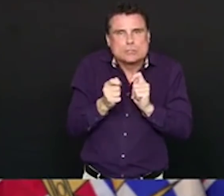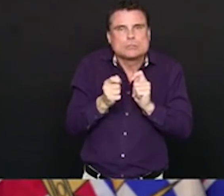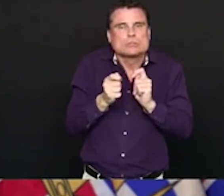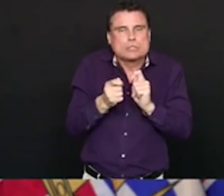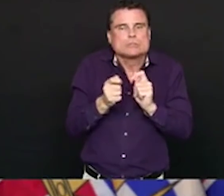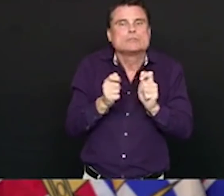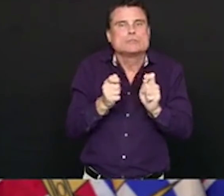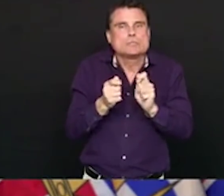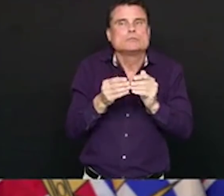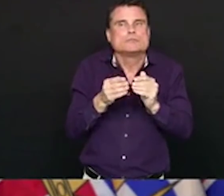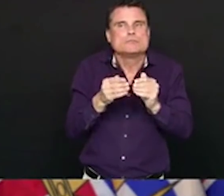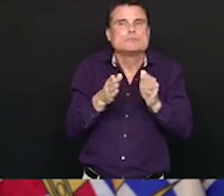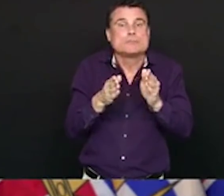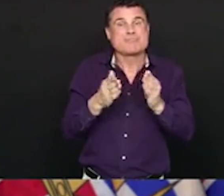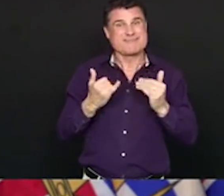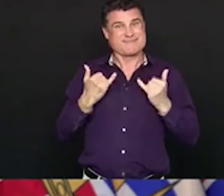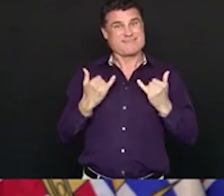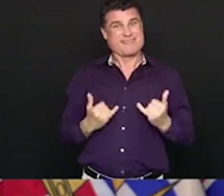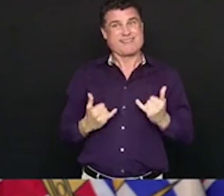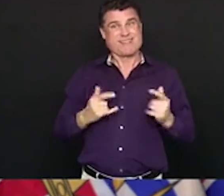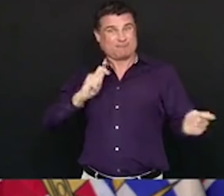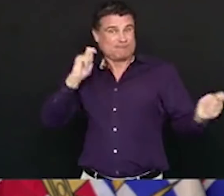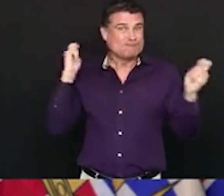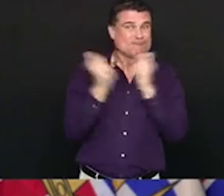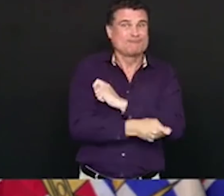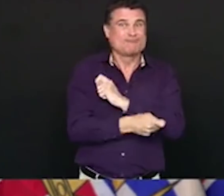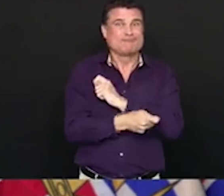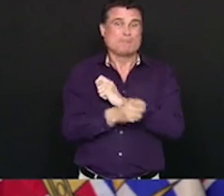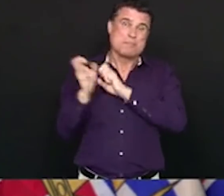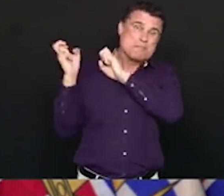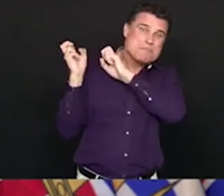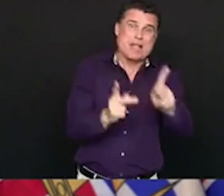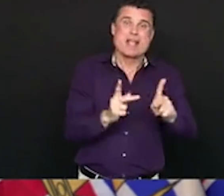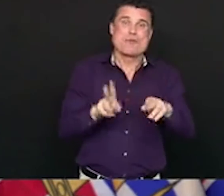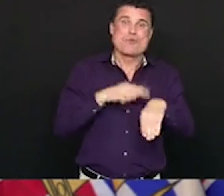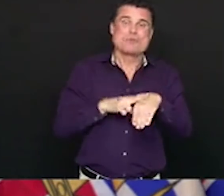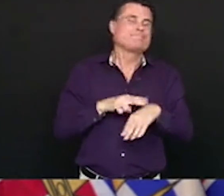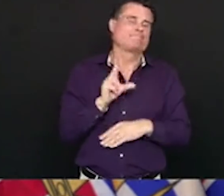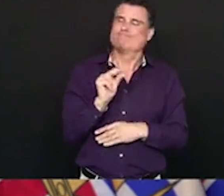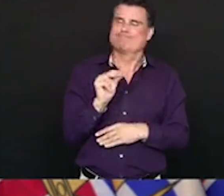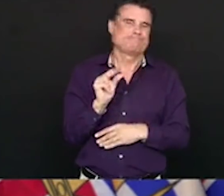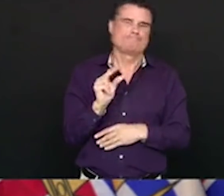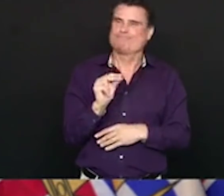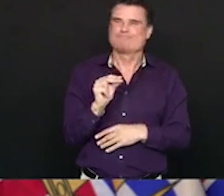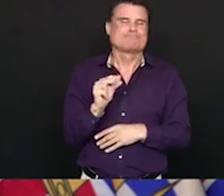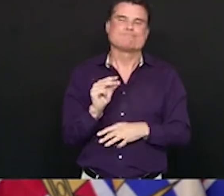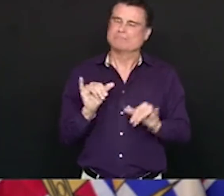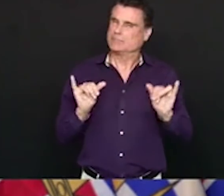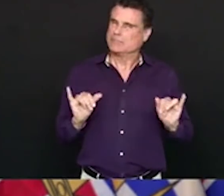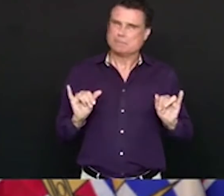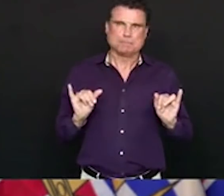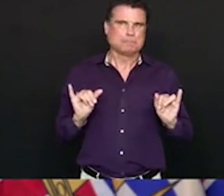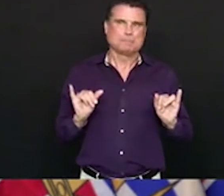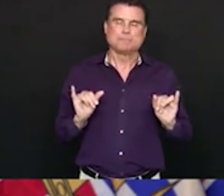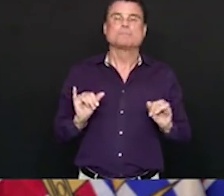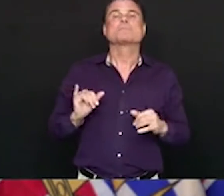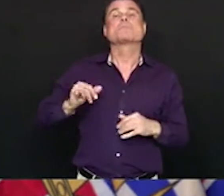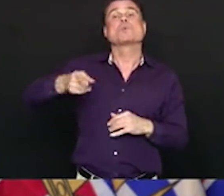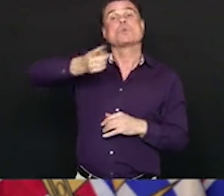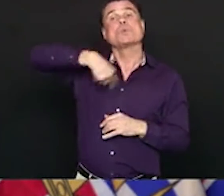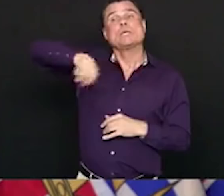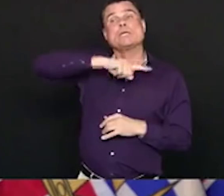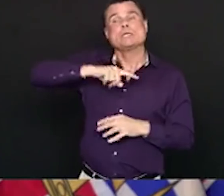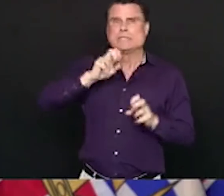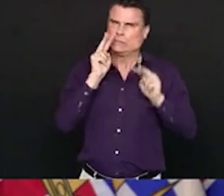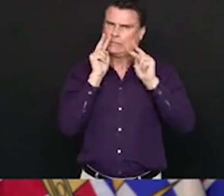immunity in our community, what we call herd immunity in public health, until we have enough to prevent transmission and prevent lots